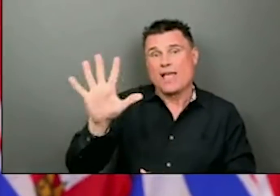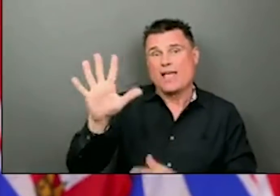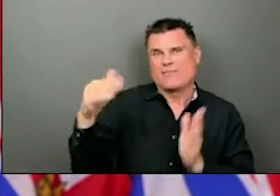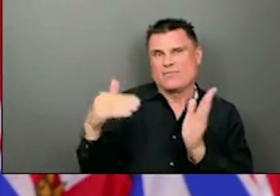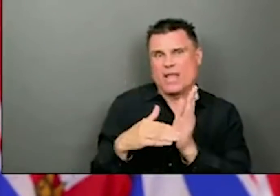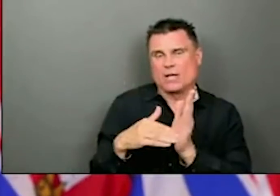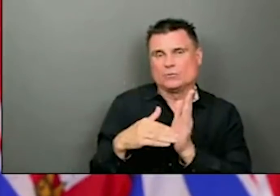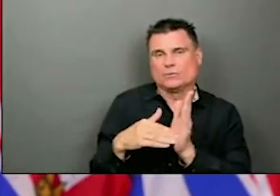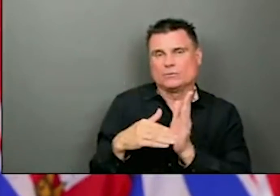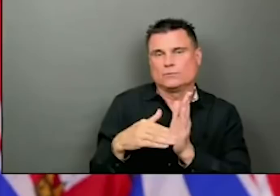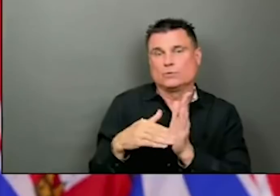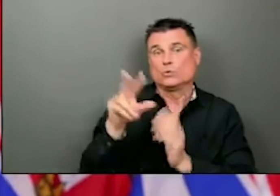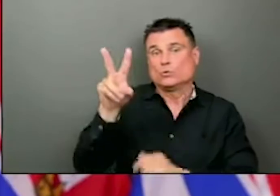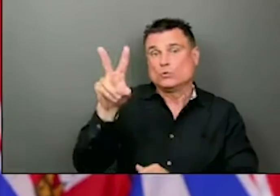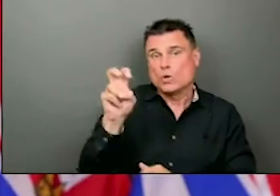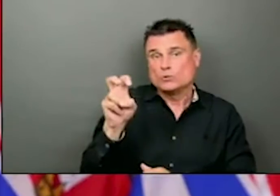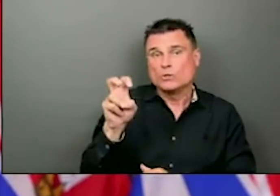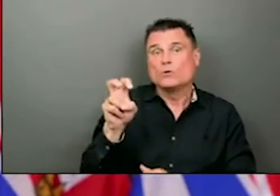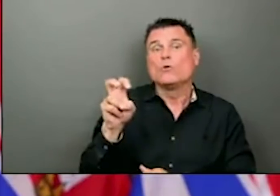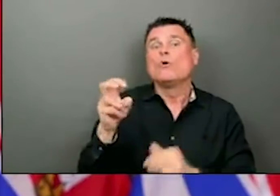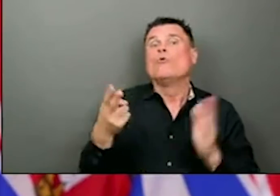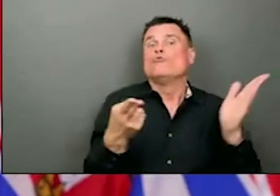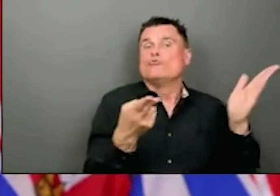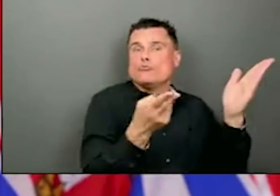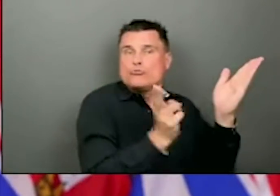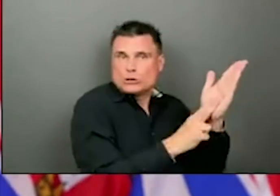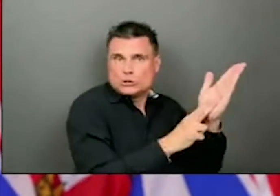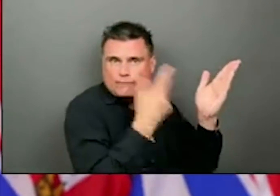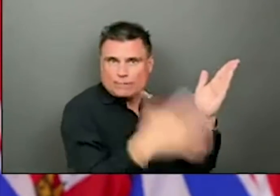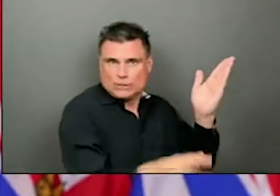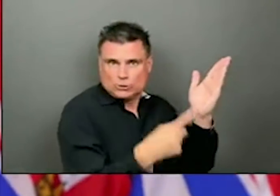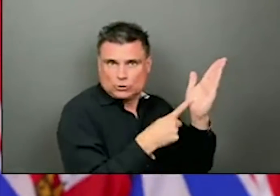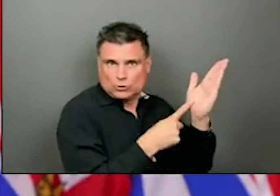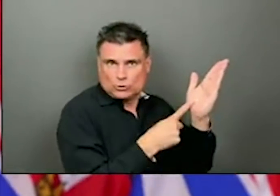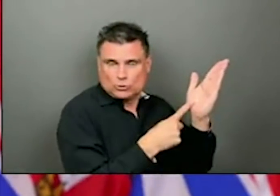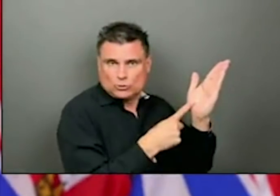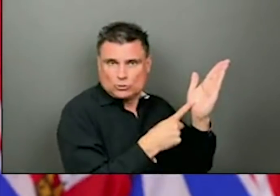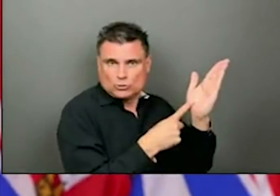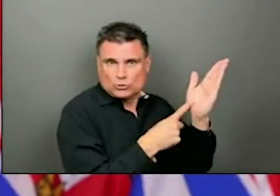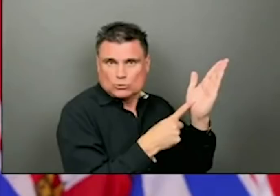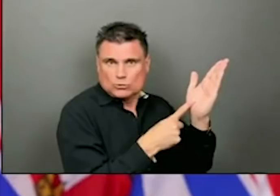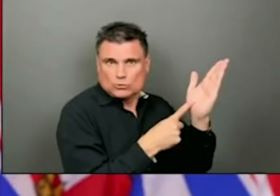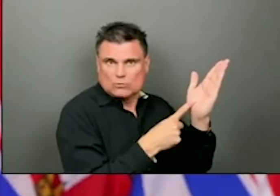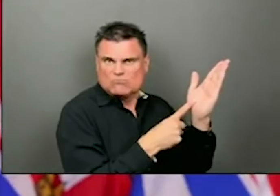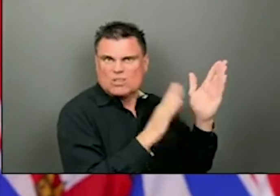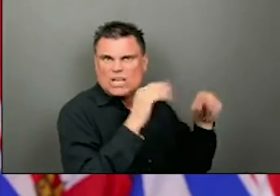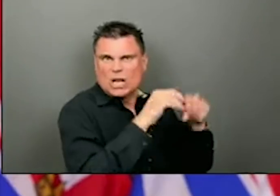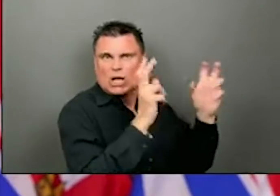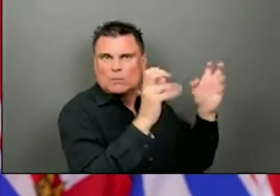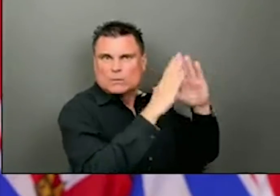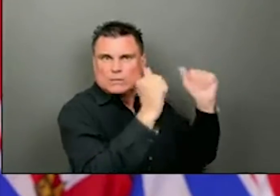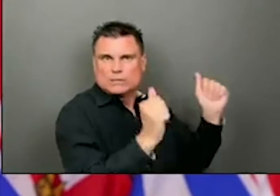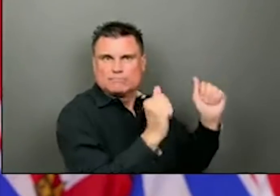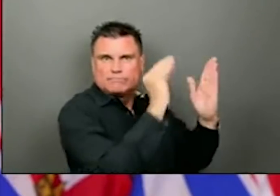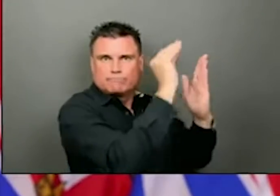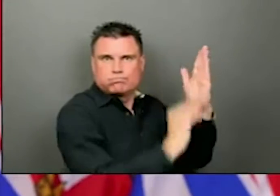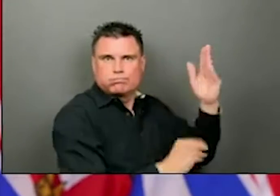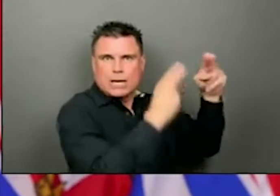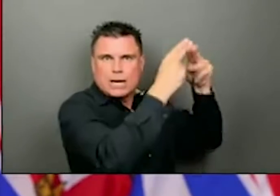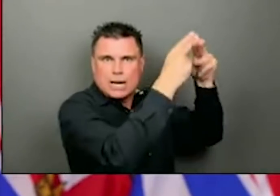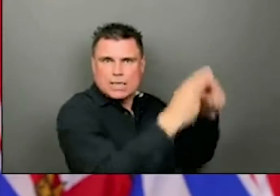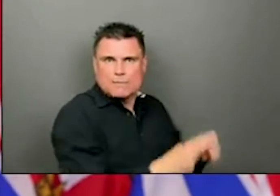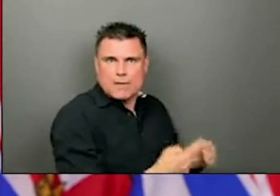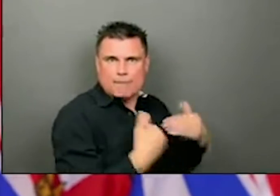3,185,217 registrations have gone through in British Columbia. I'd also note that after the announcement by Dr. Henry last week